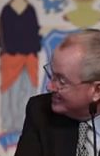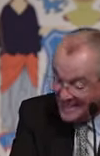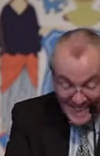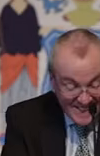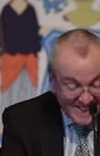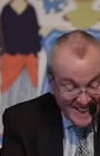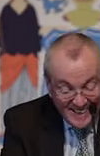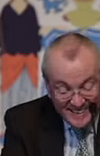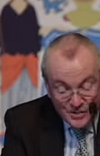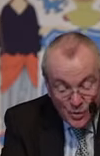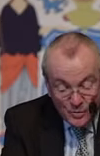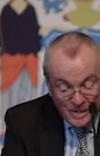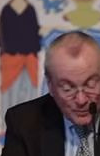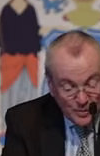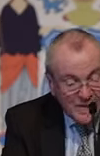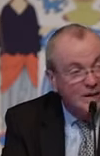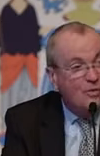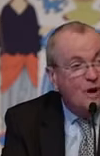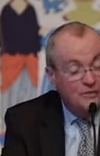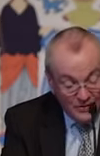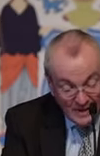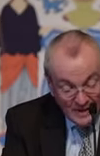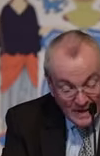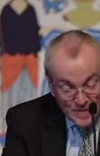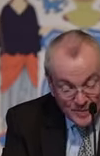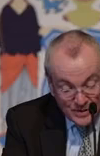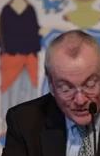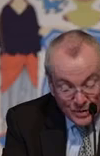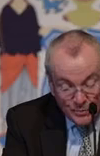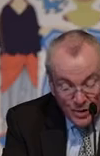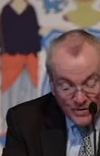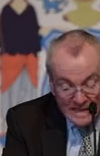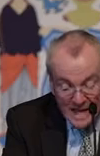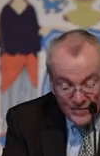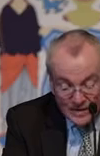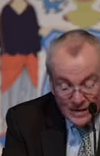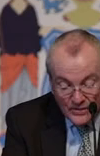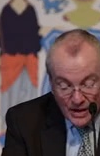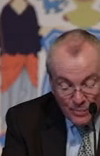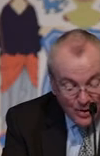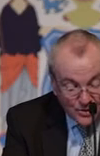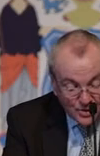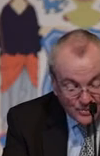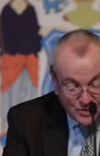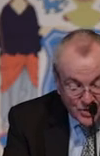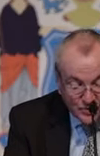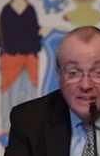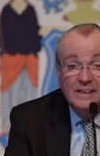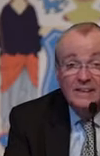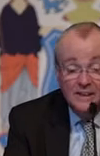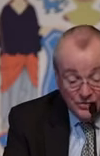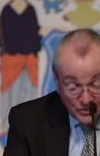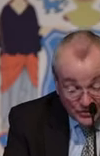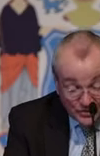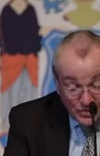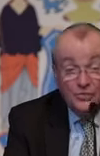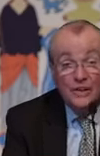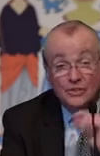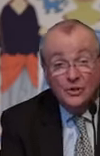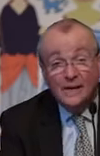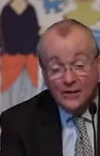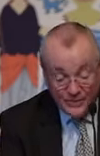Benko, who will be deploying across hospitals that are a part of the Catholic Healthcare Partnership of New Jersey. So